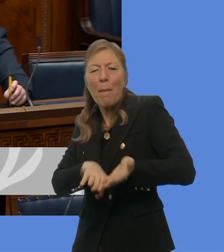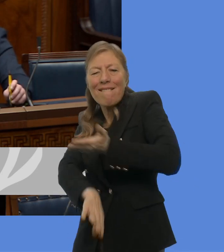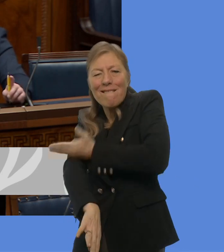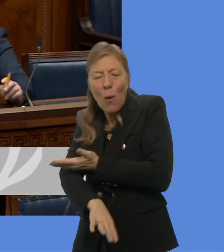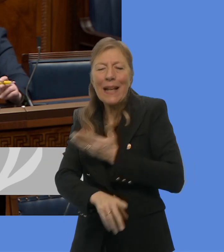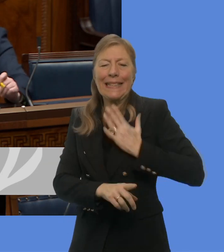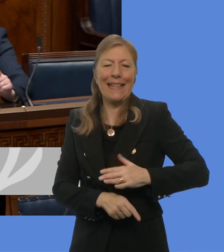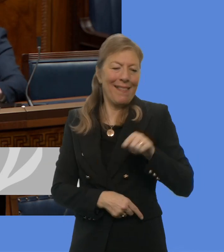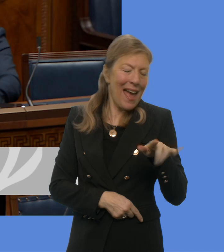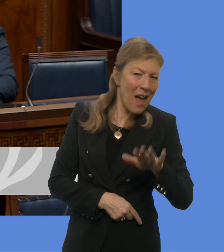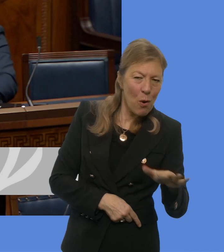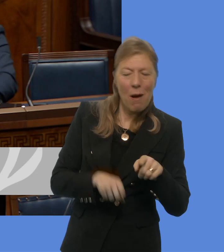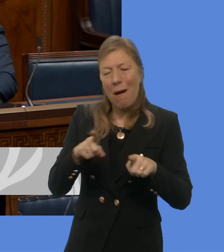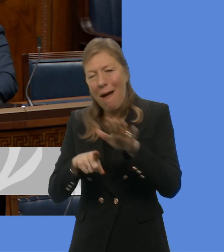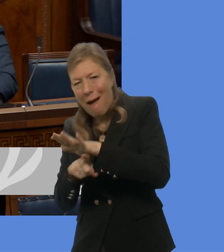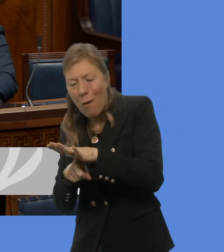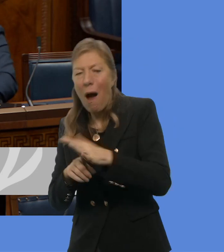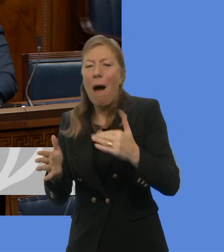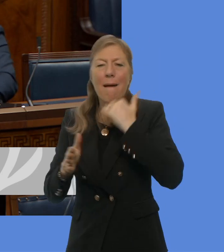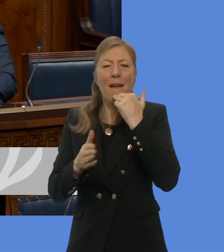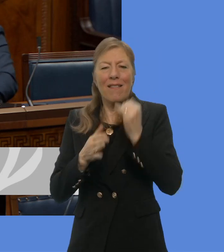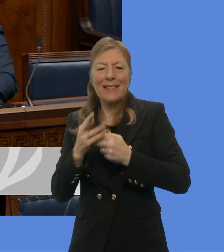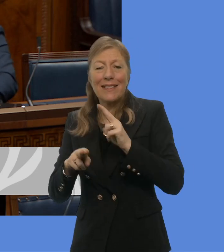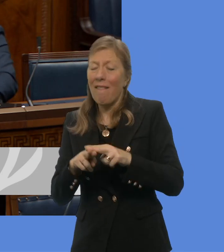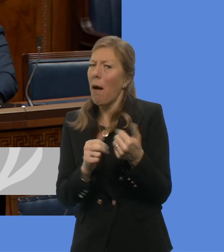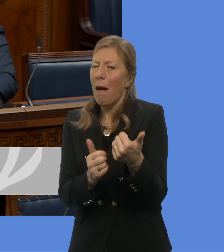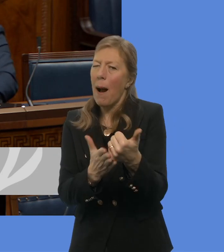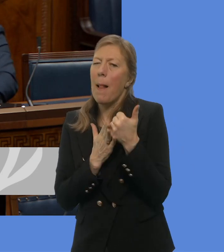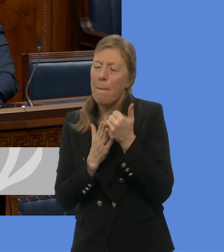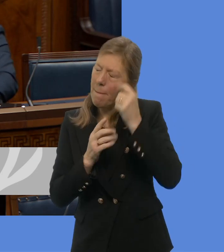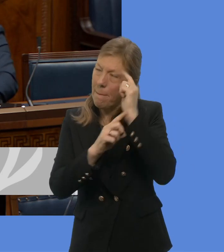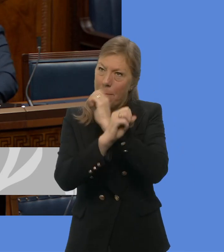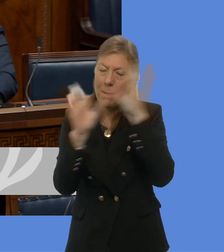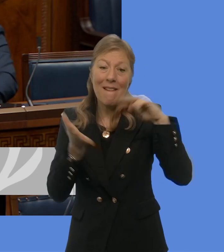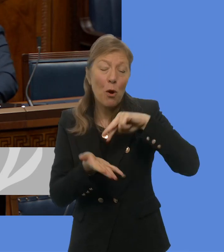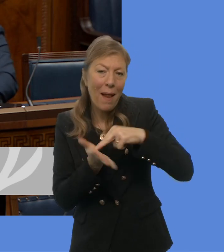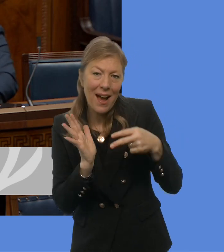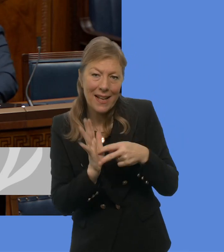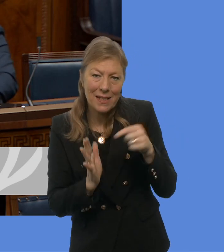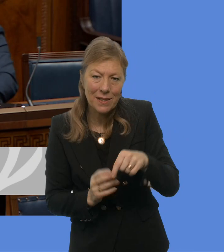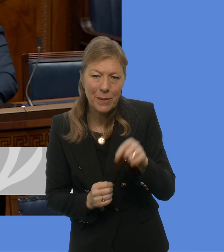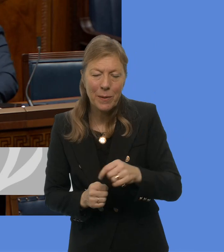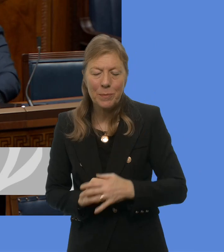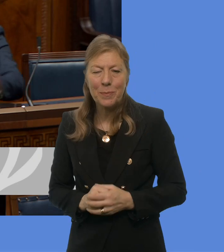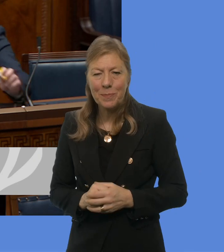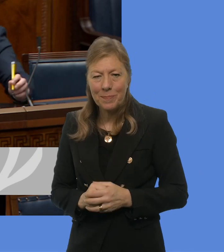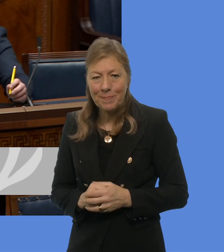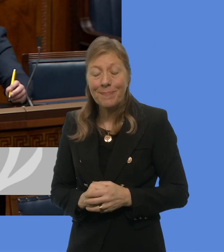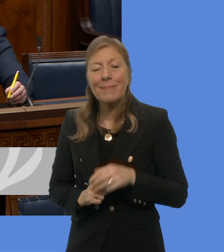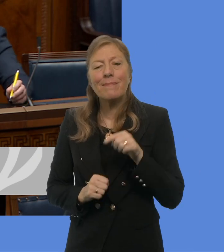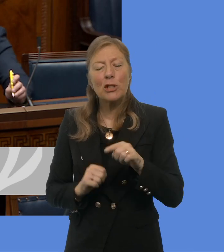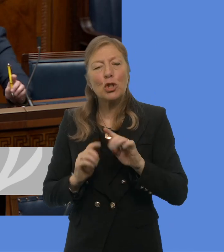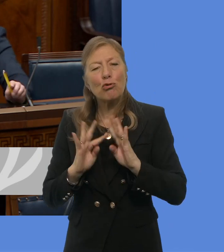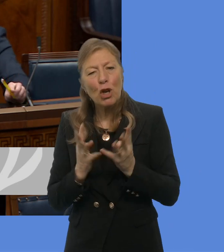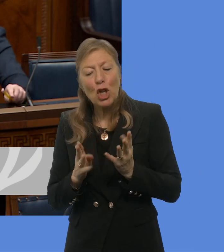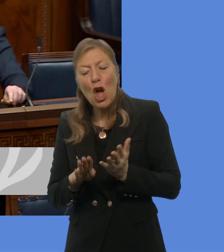areas where there are capacity issues and where recruitment activity needs to be focused. The completion of a review of the impact of Trust's early